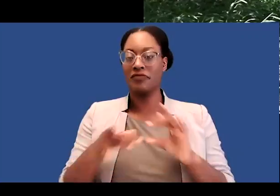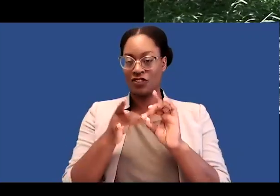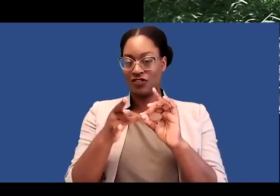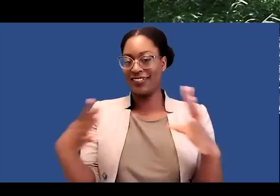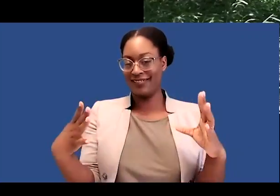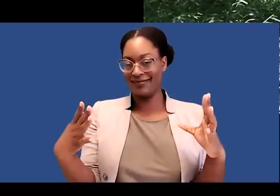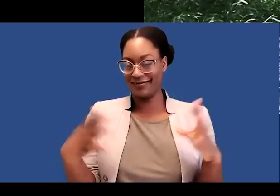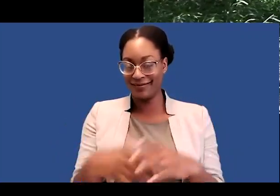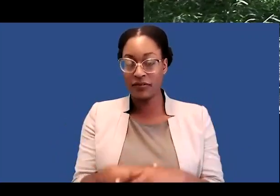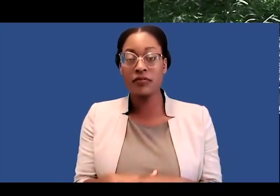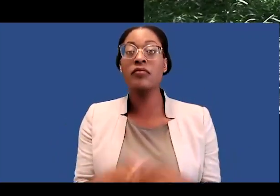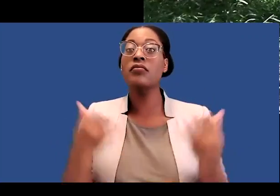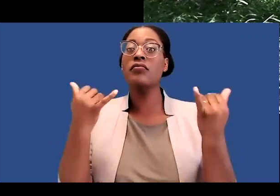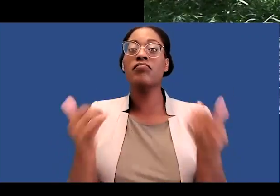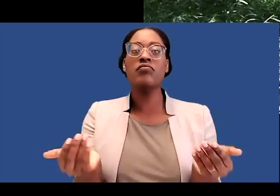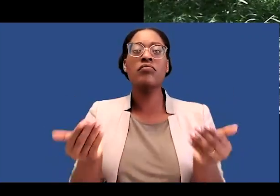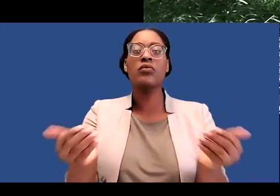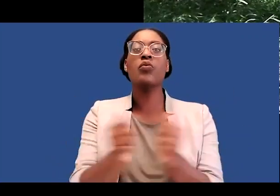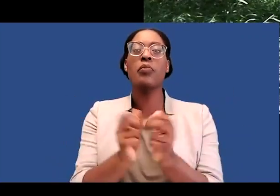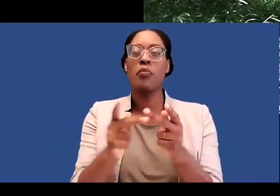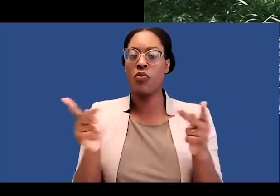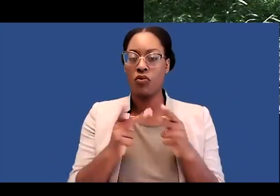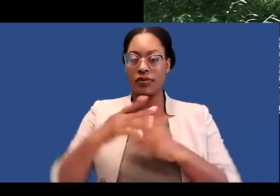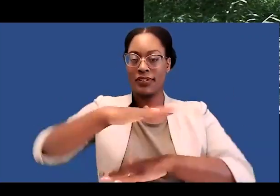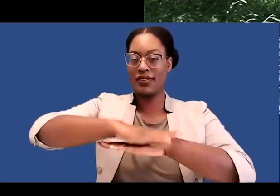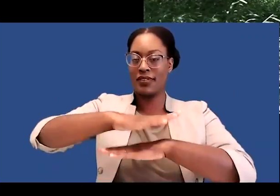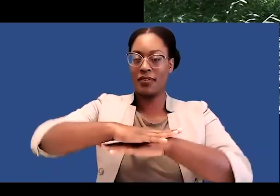Release. We're going to push up into tabletop.